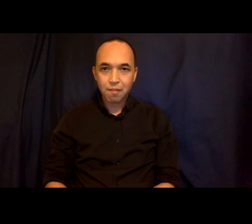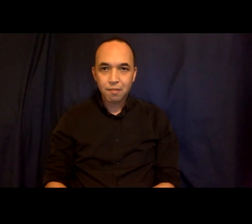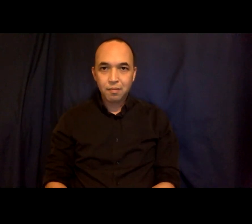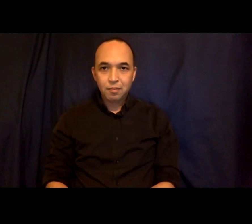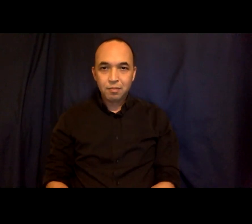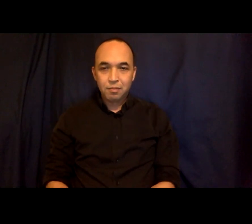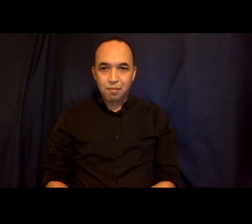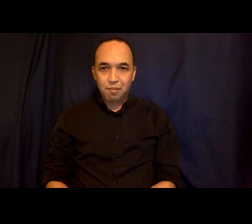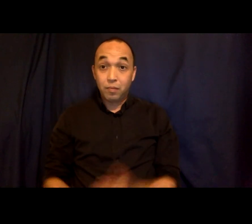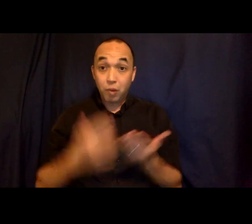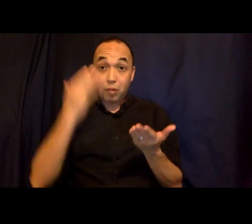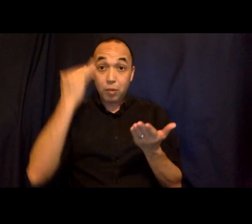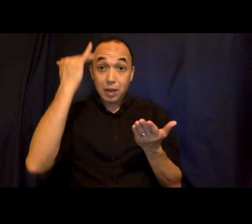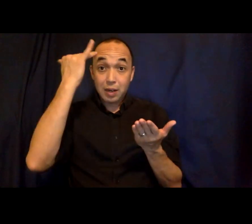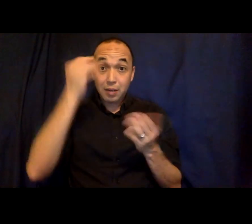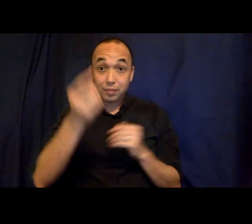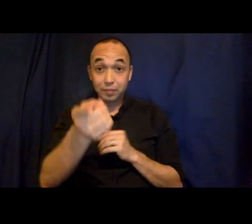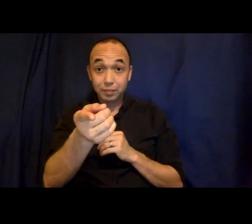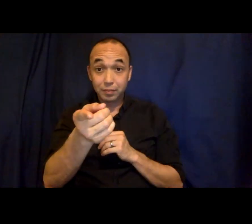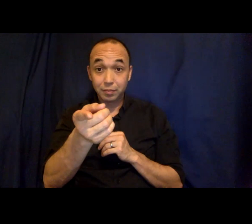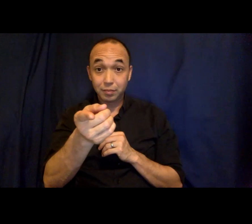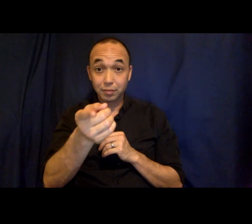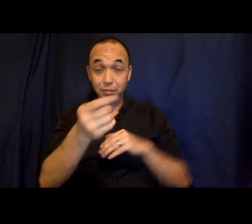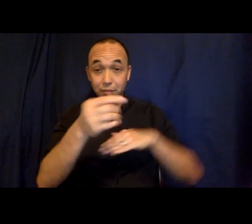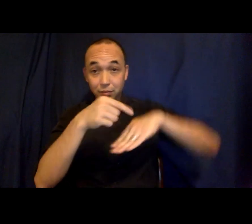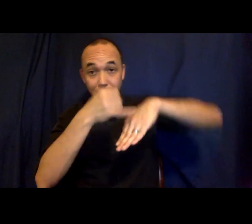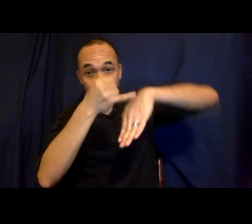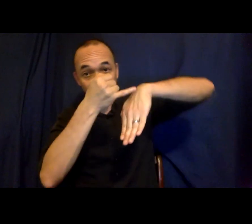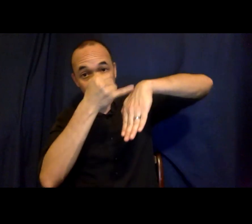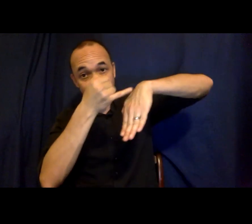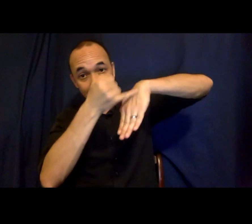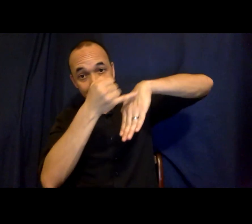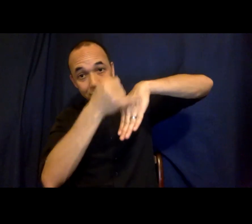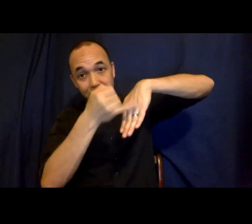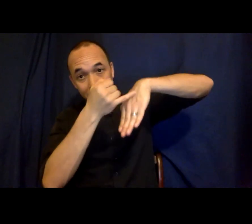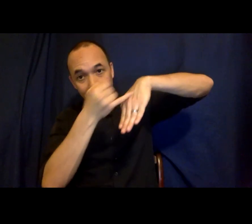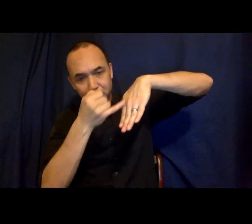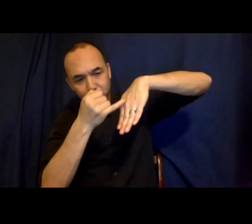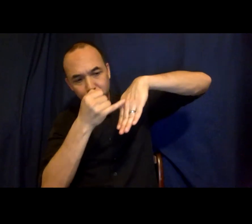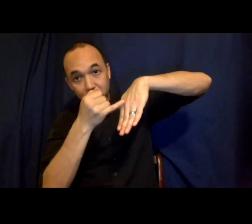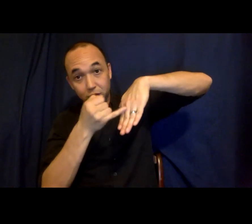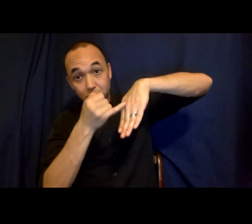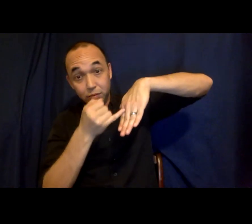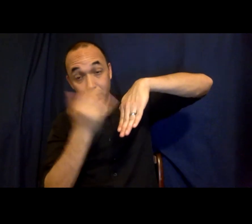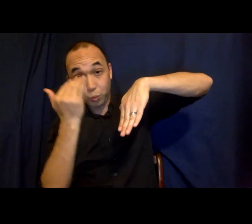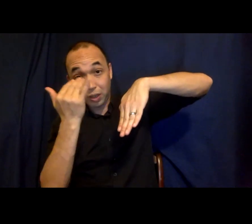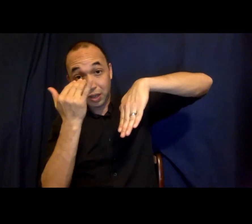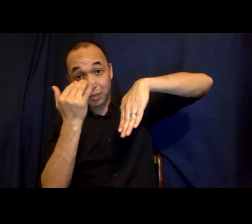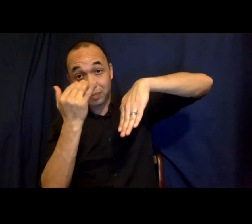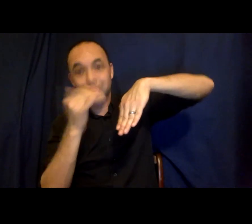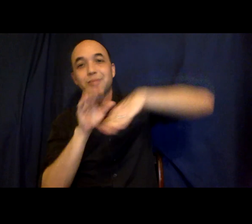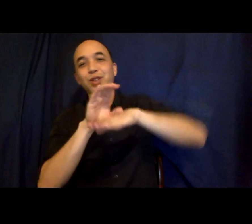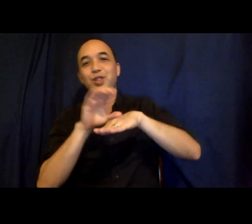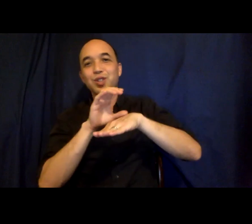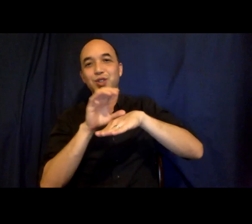While you do so, all right, here we go. I made little webs and put an extra bit of dot there because I made myself some chocolate